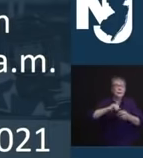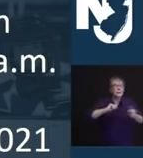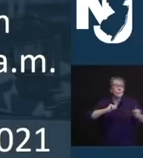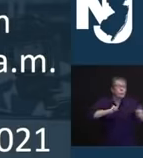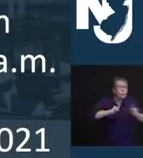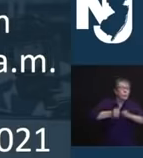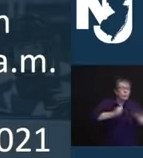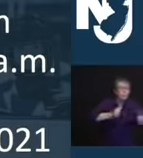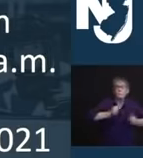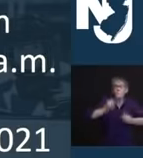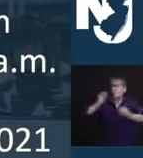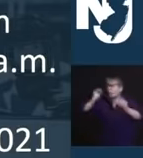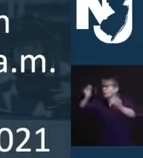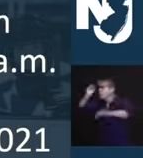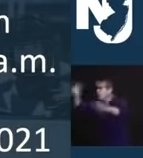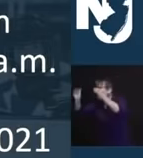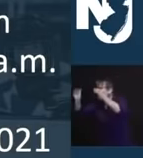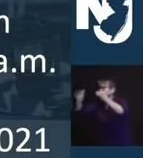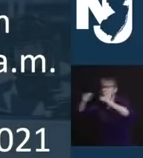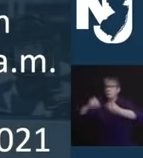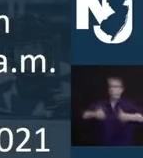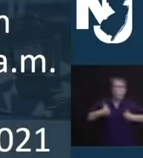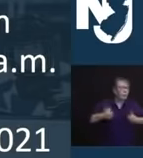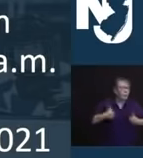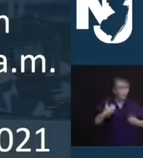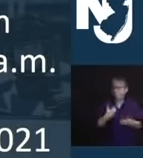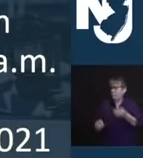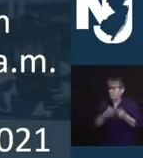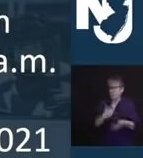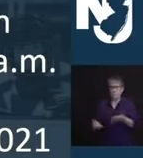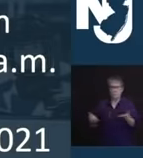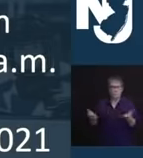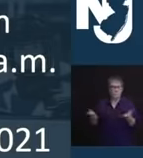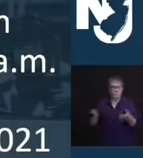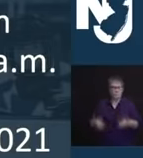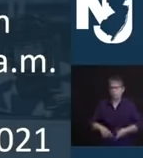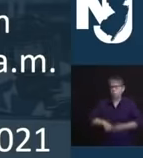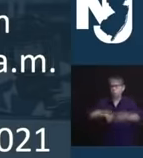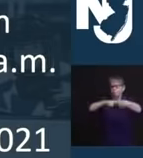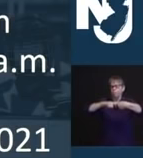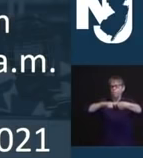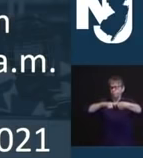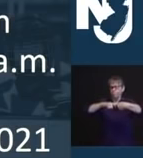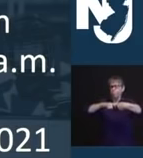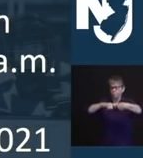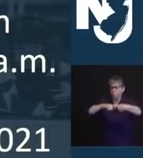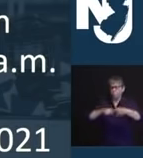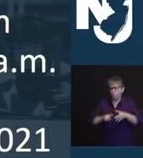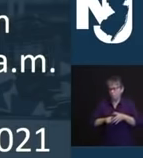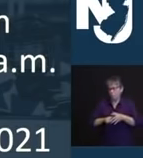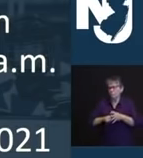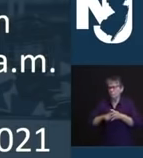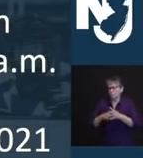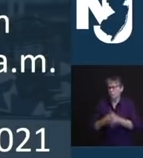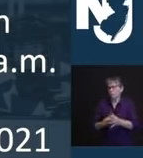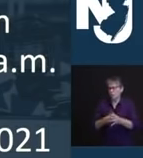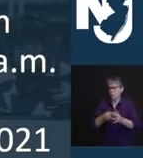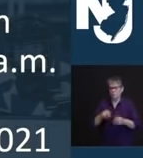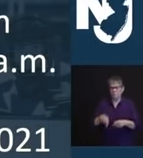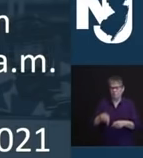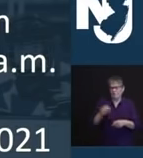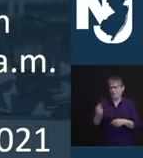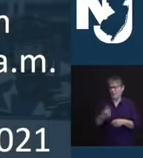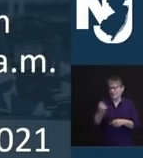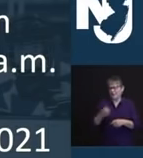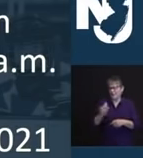set forth by the Department of Health, are being placed on a full and complete pause through January 2nd,